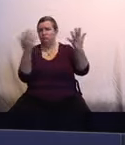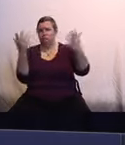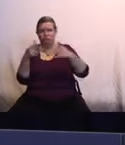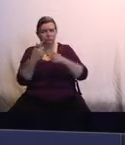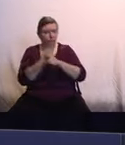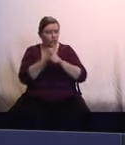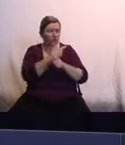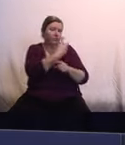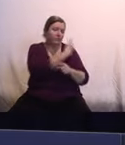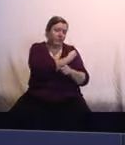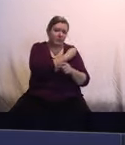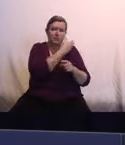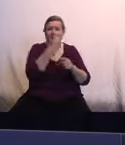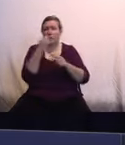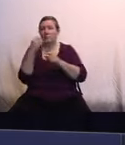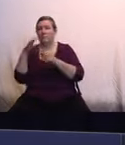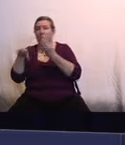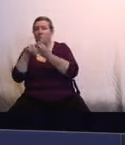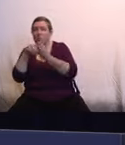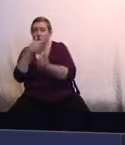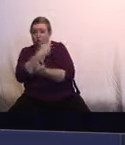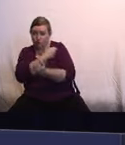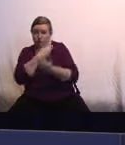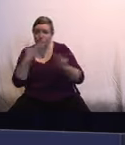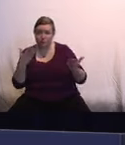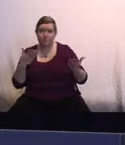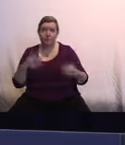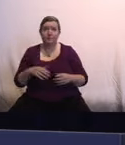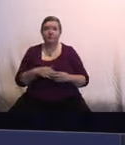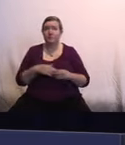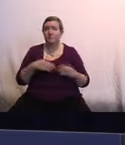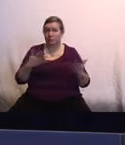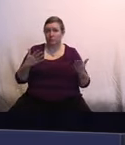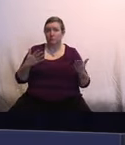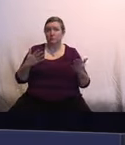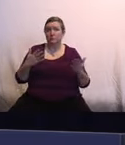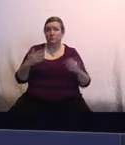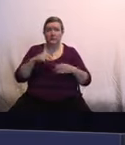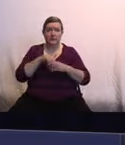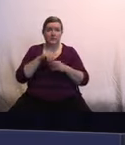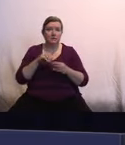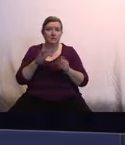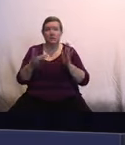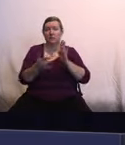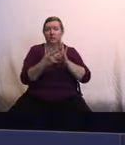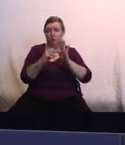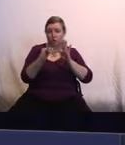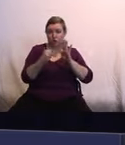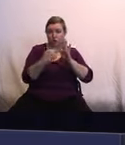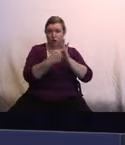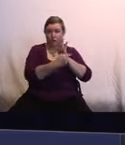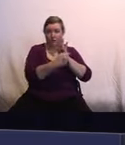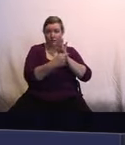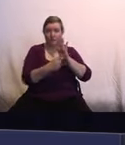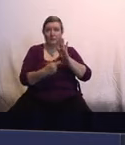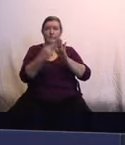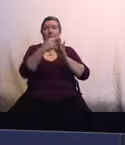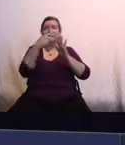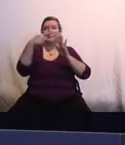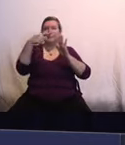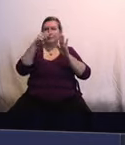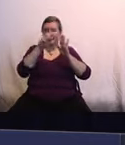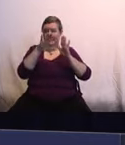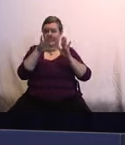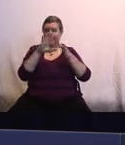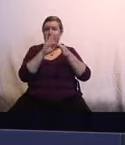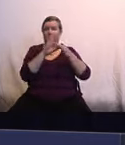other sites are in Burlington, Gloucester, and Somerset counties. The Passaic site is a partnership between